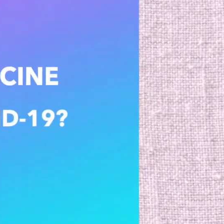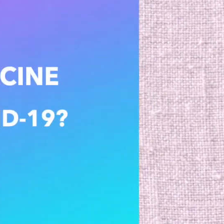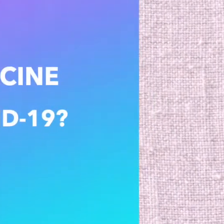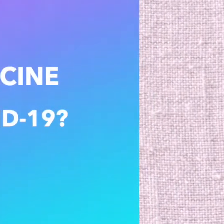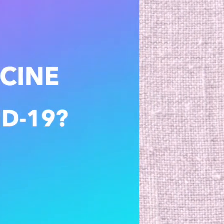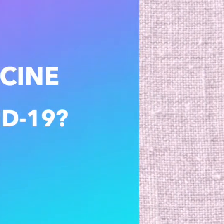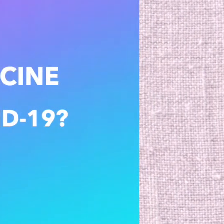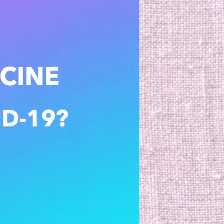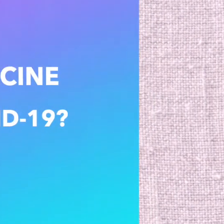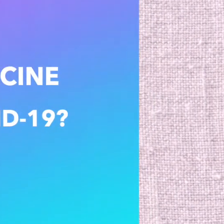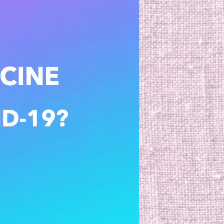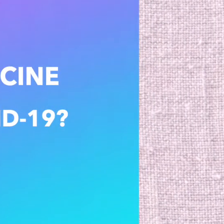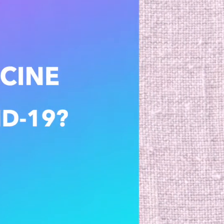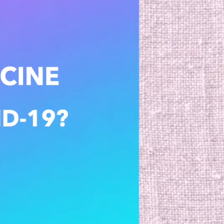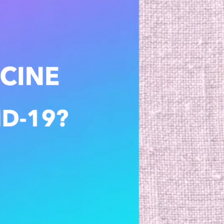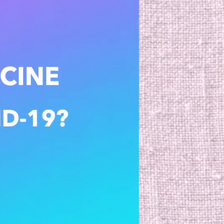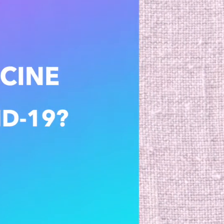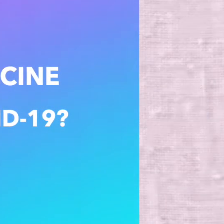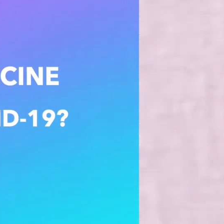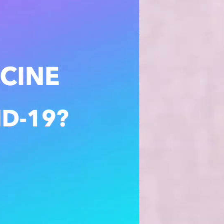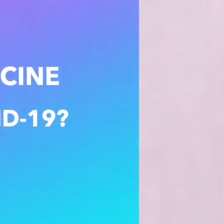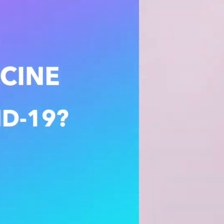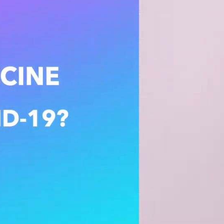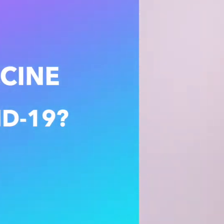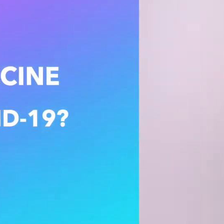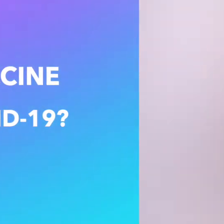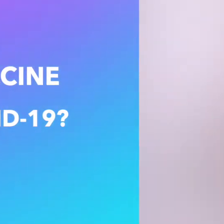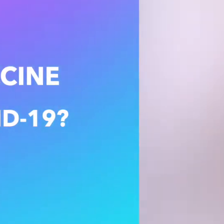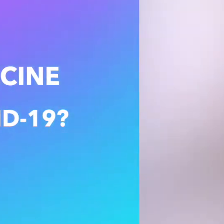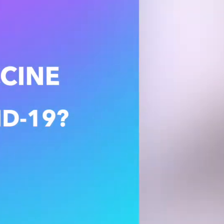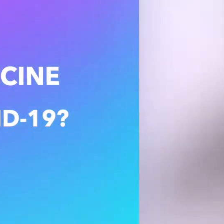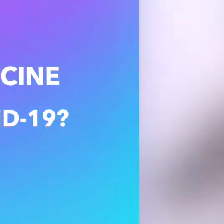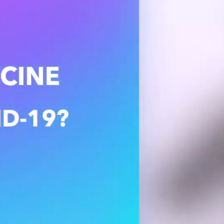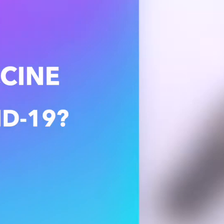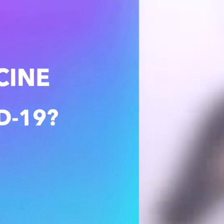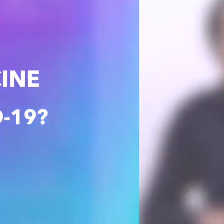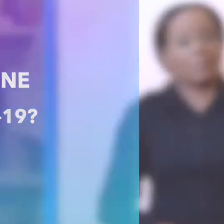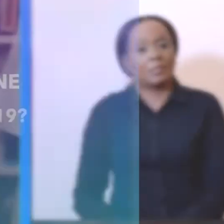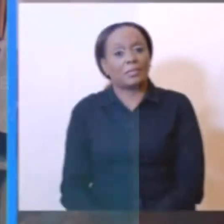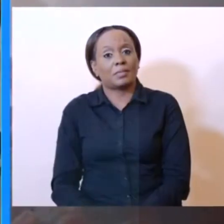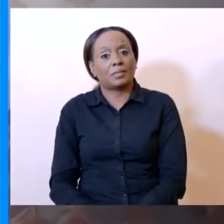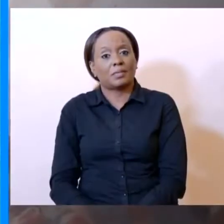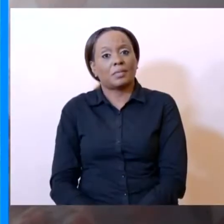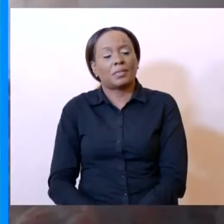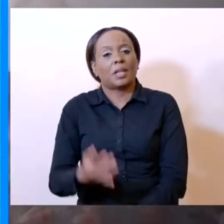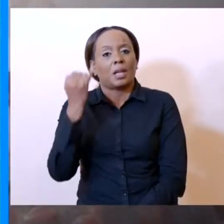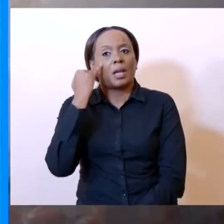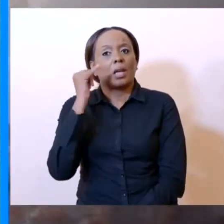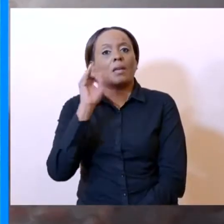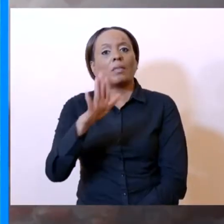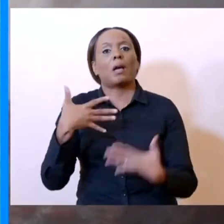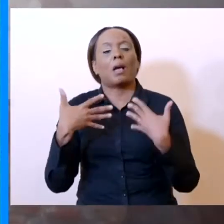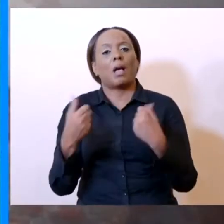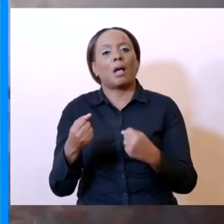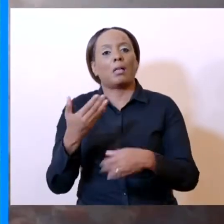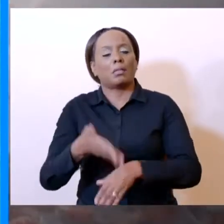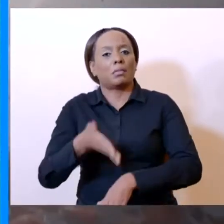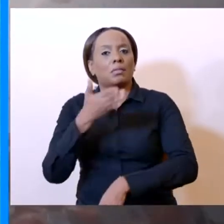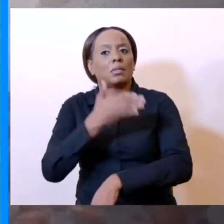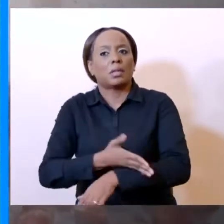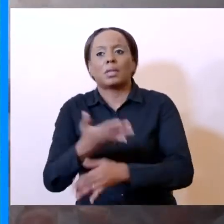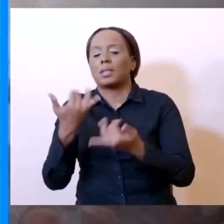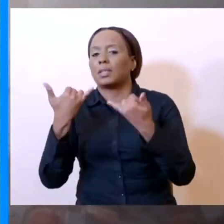If you have tested positive, if you have recovered from COVID-19, you still need to take